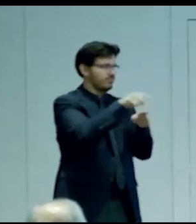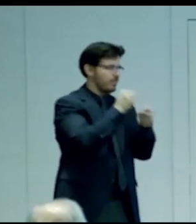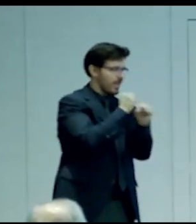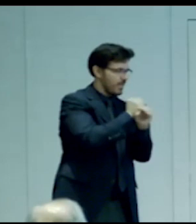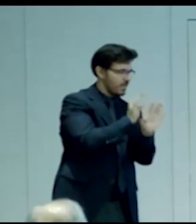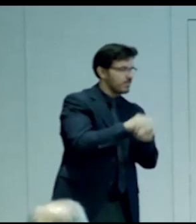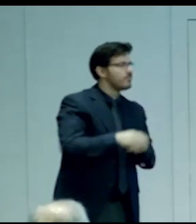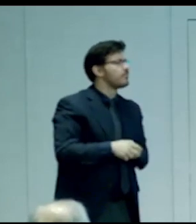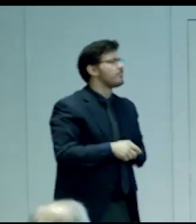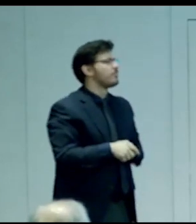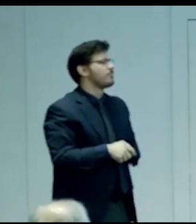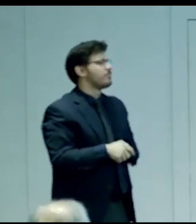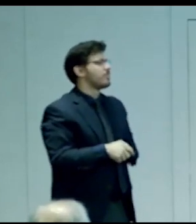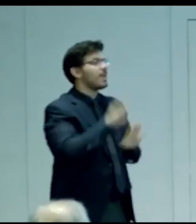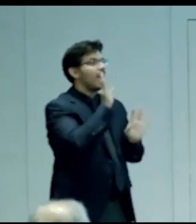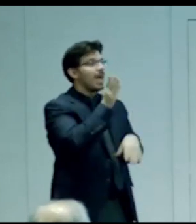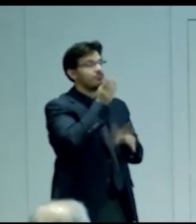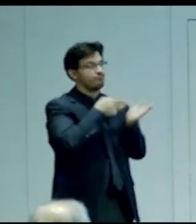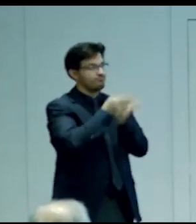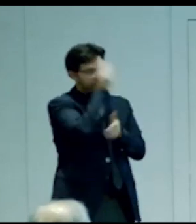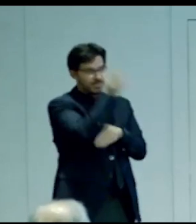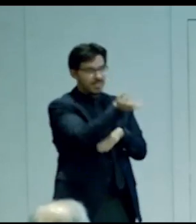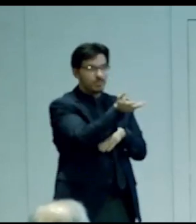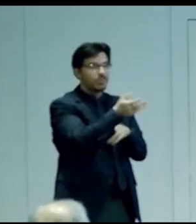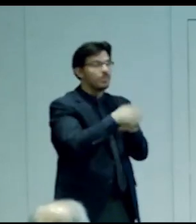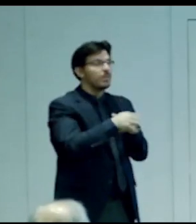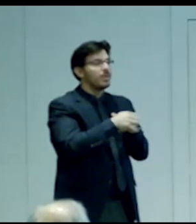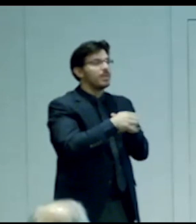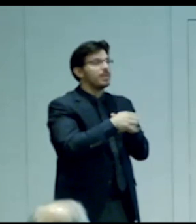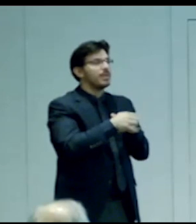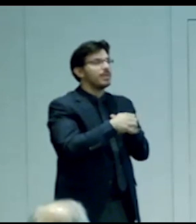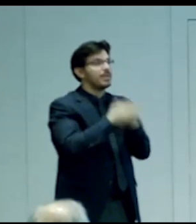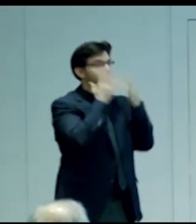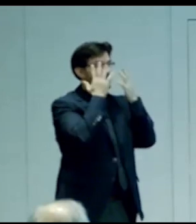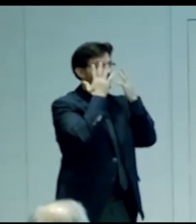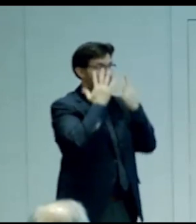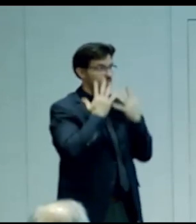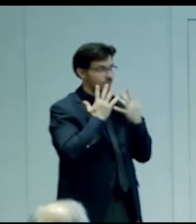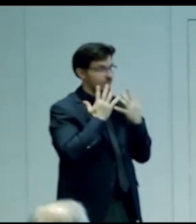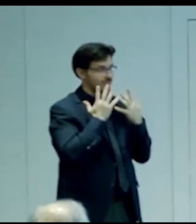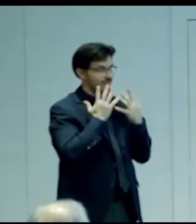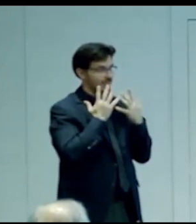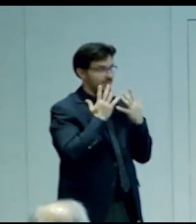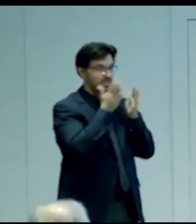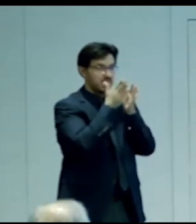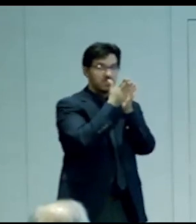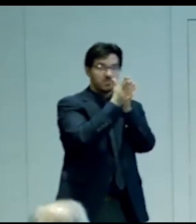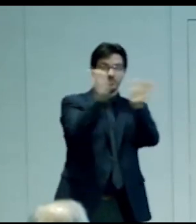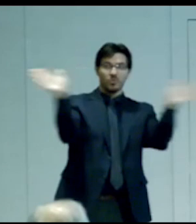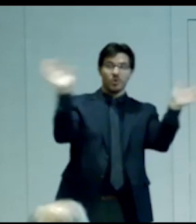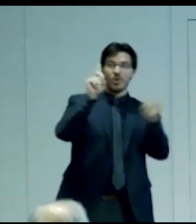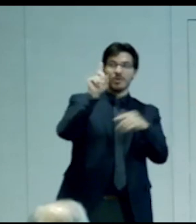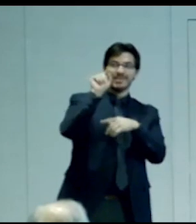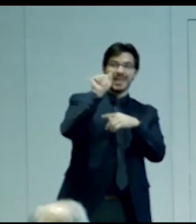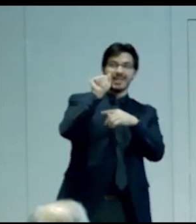I have to tell you that, unfortunately, nowhere was there broadly available data directly